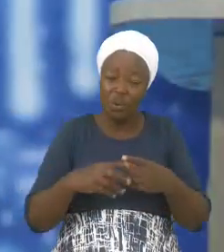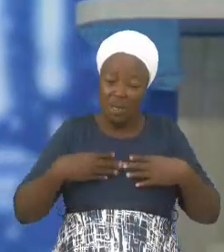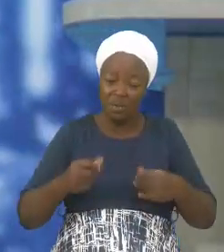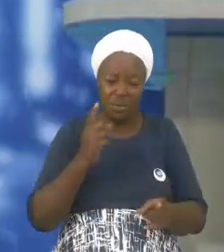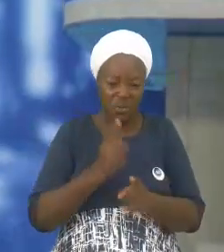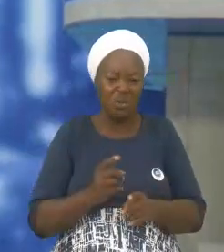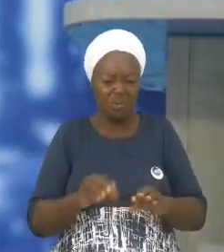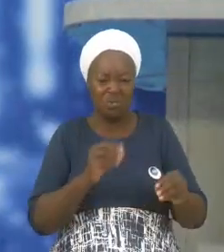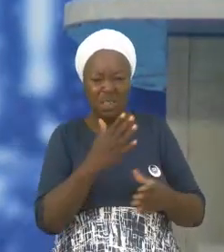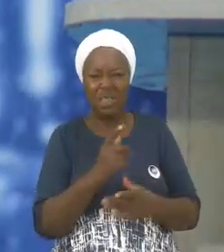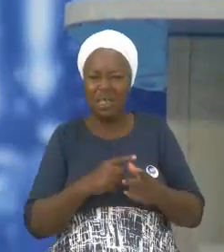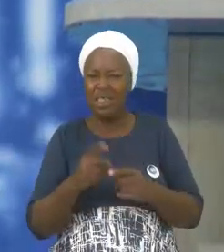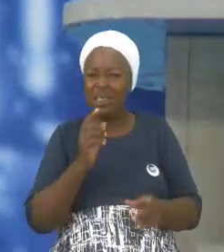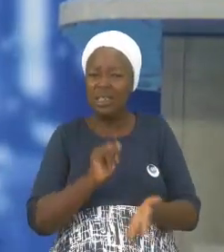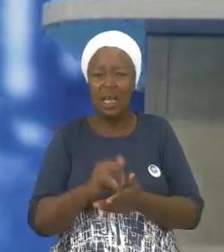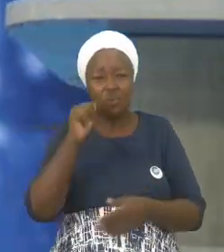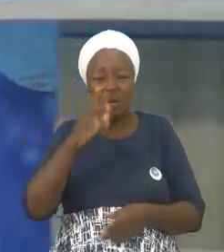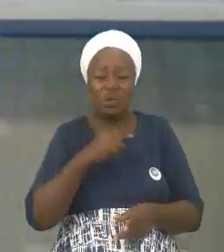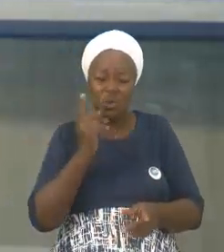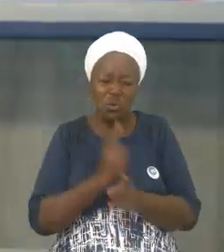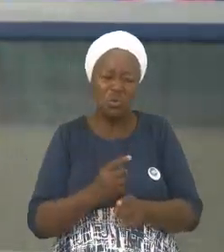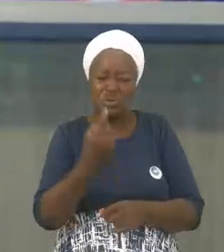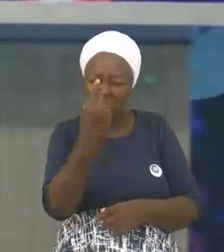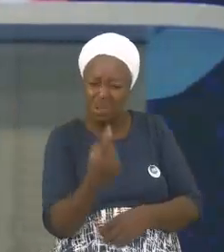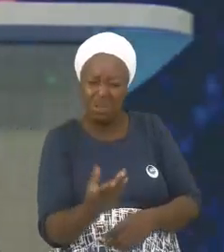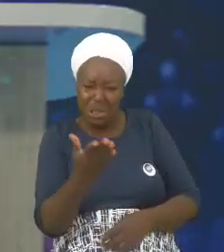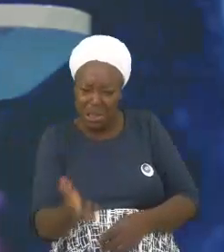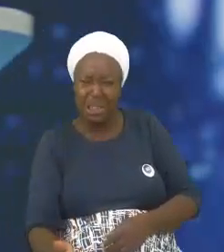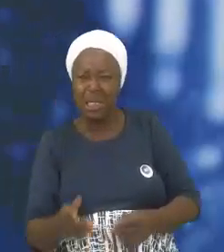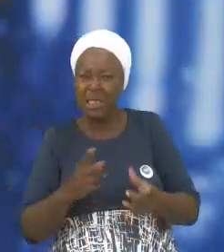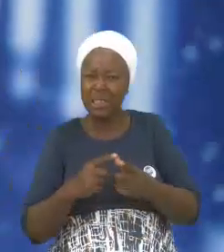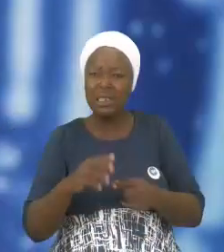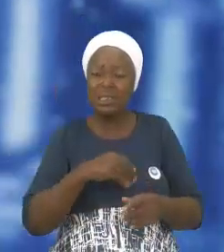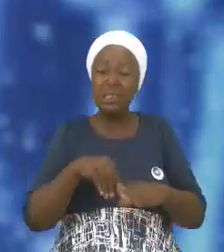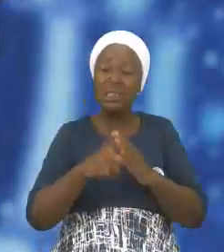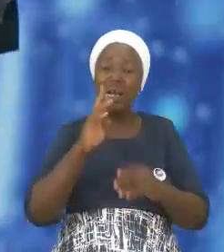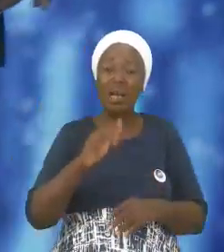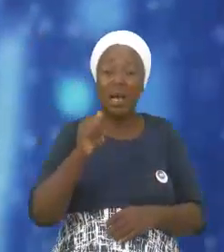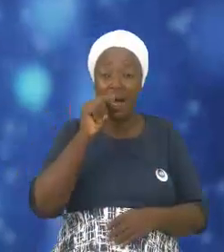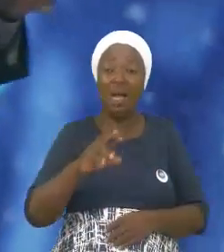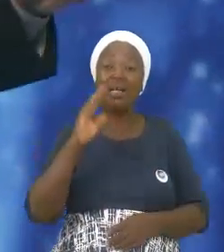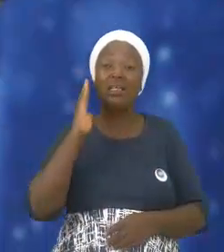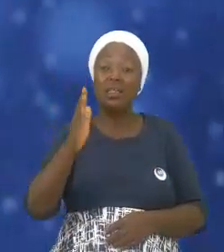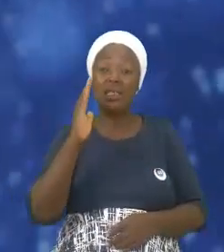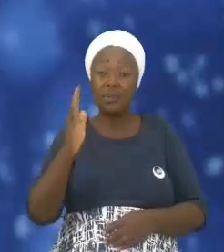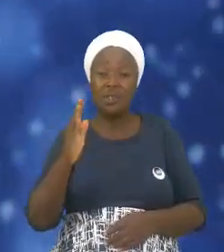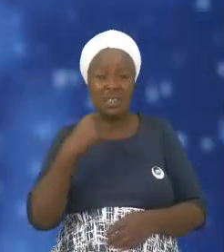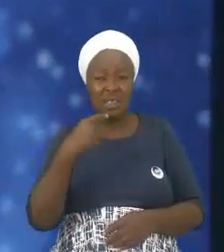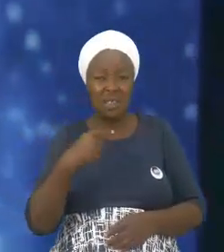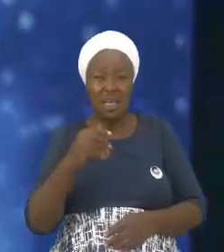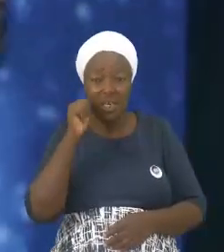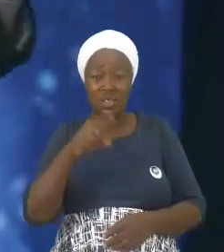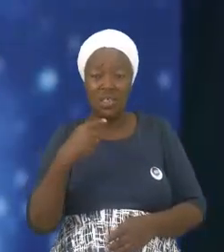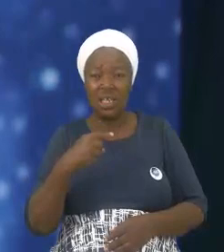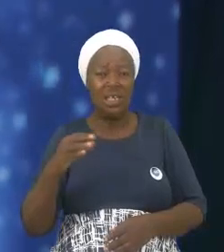herself. And she said in her testimony, she had never entered any church building